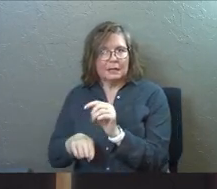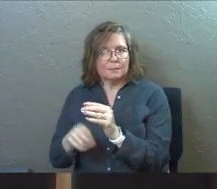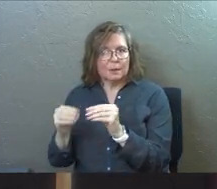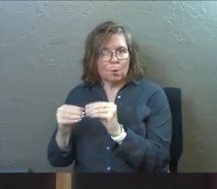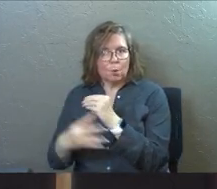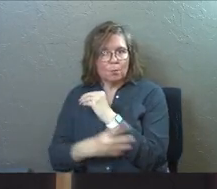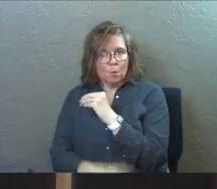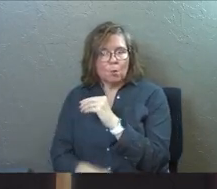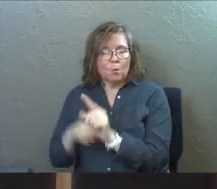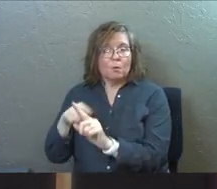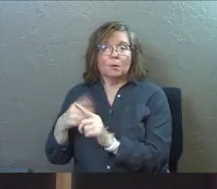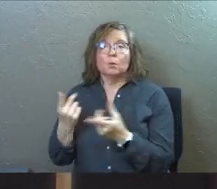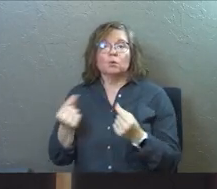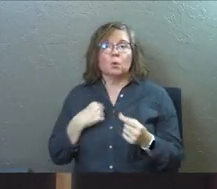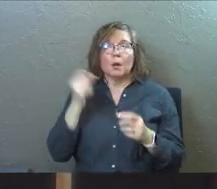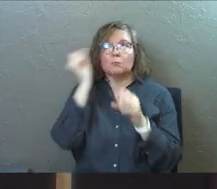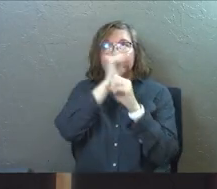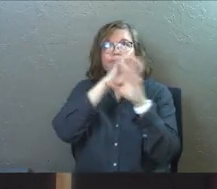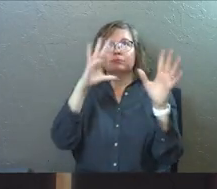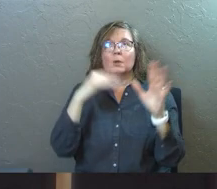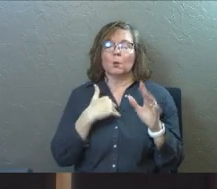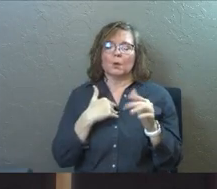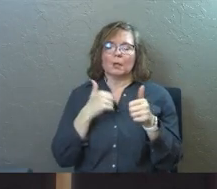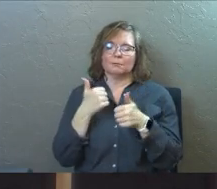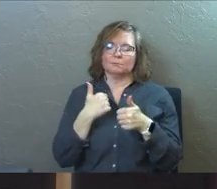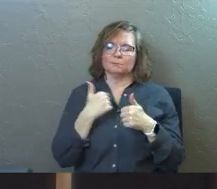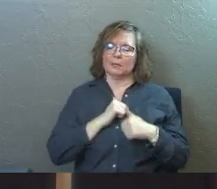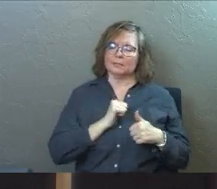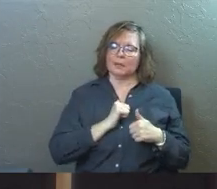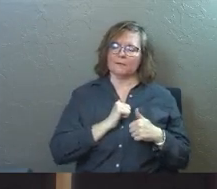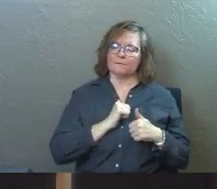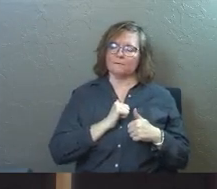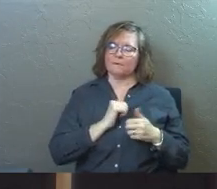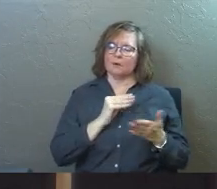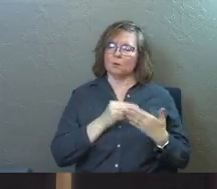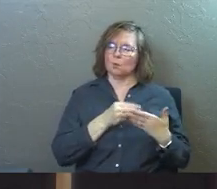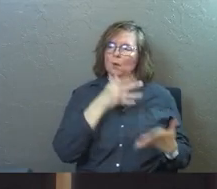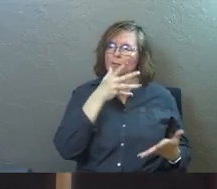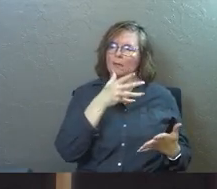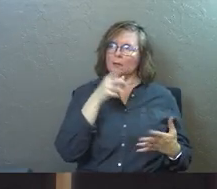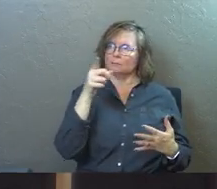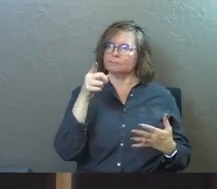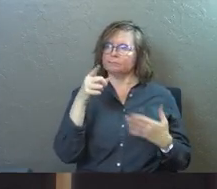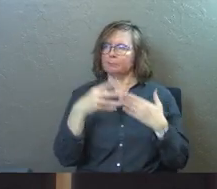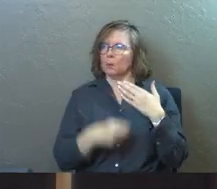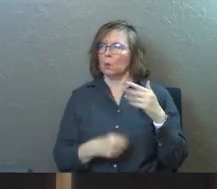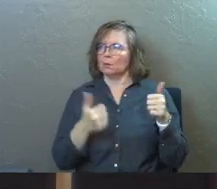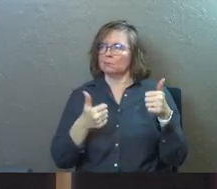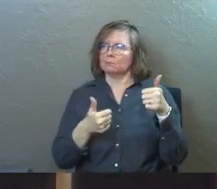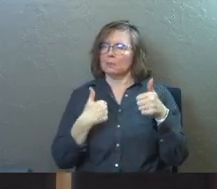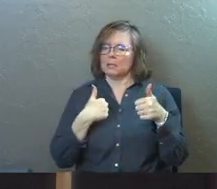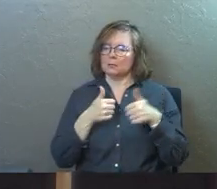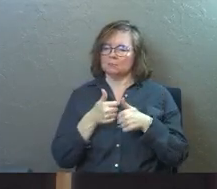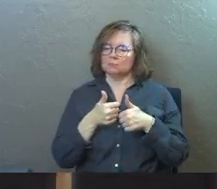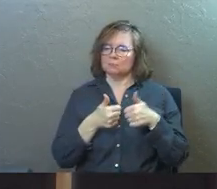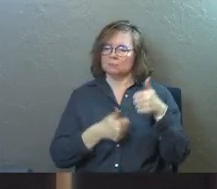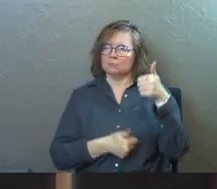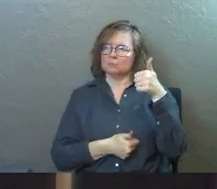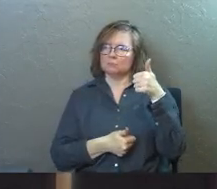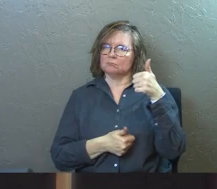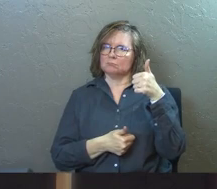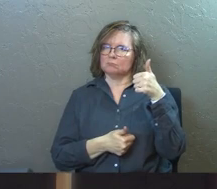And often what we do in our imagination is we put them in a lower position to ourselves and we treat them like that.